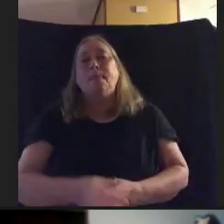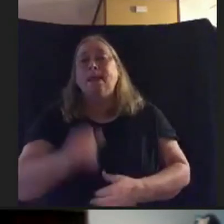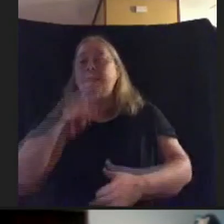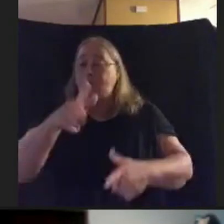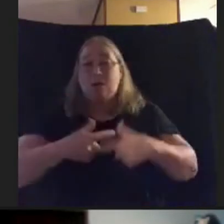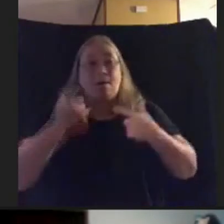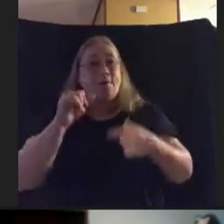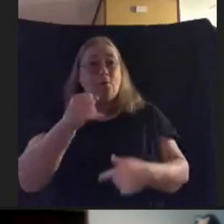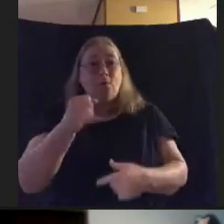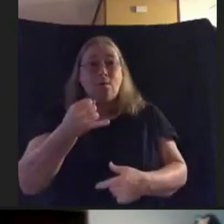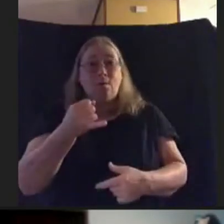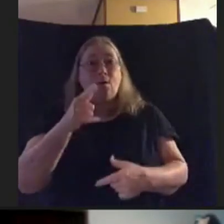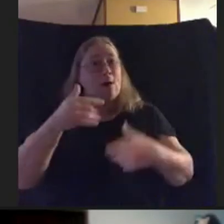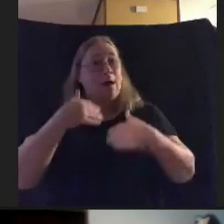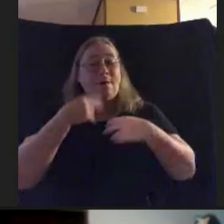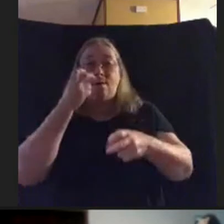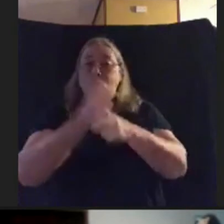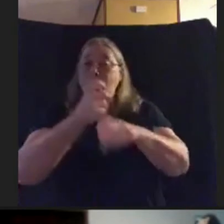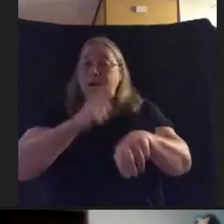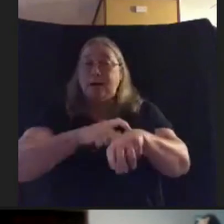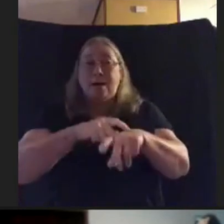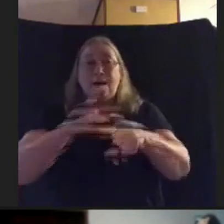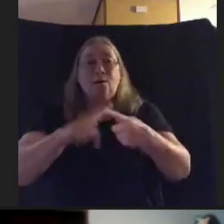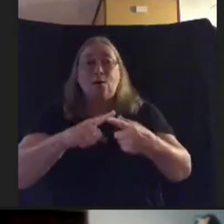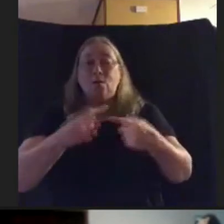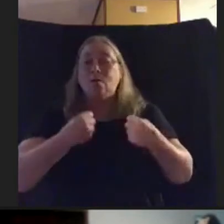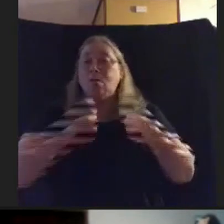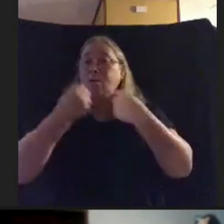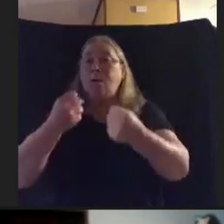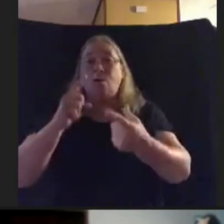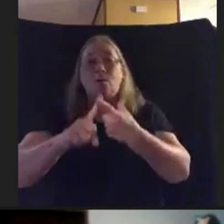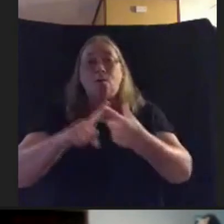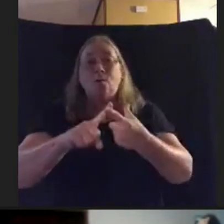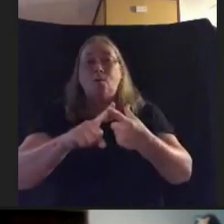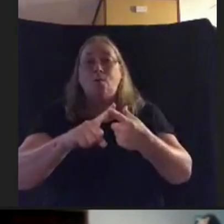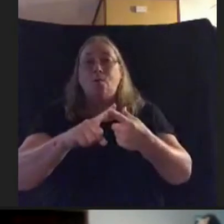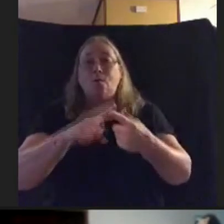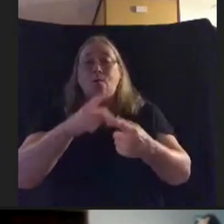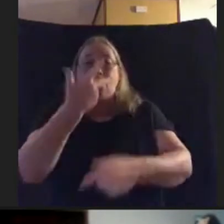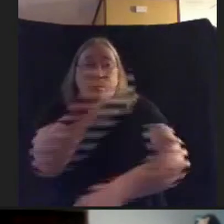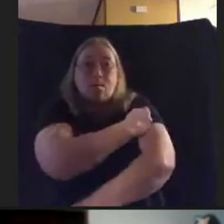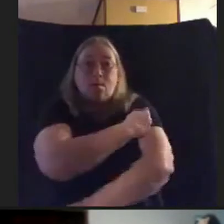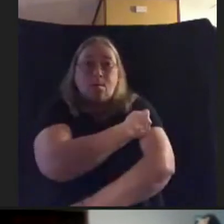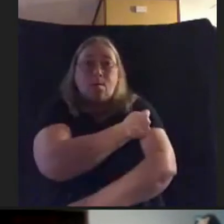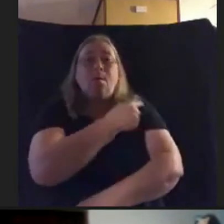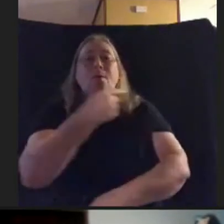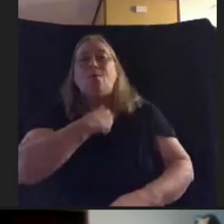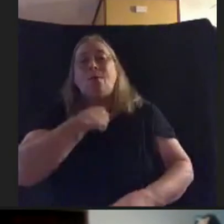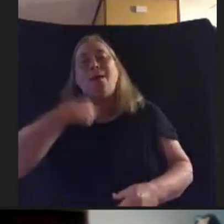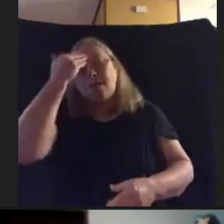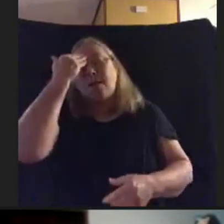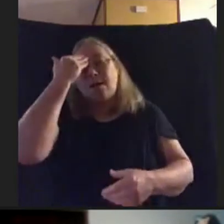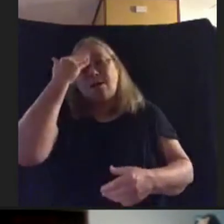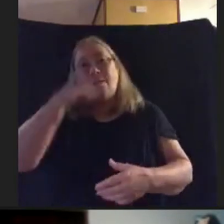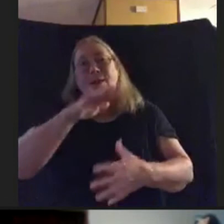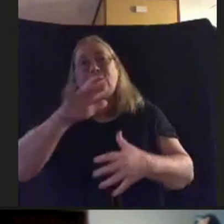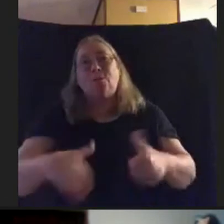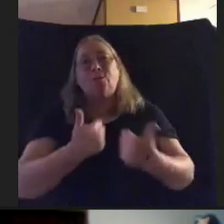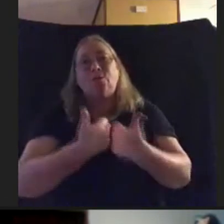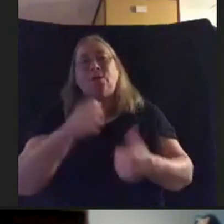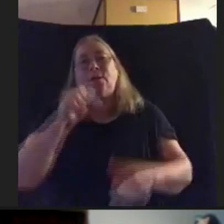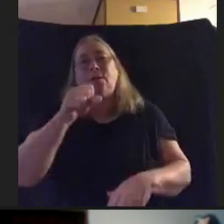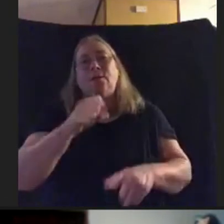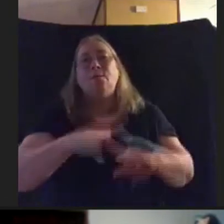Jackson, you have trouble getting access to vaccine just because the demand is so high. We recognize that's a real challenge. But also, in addition